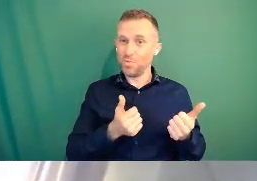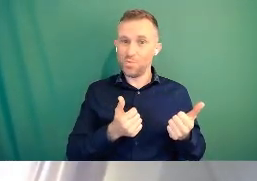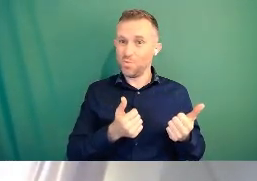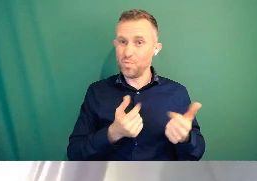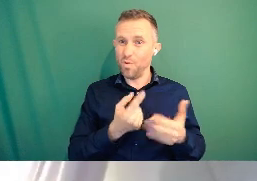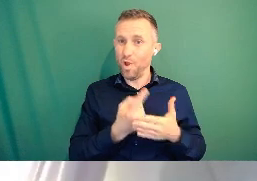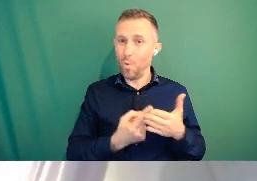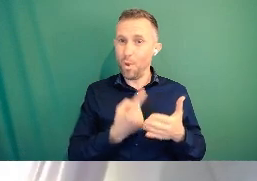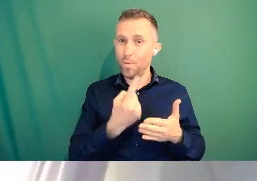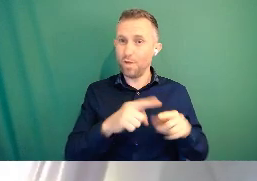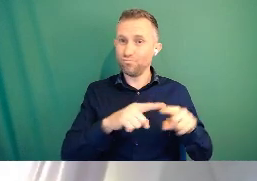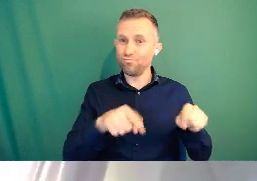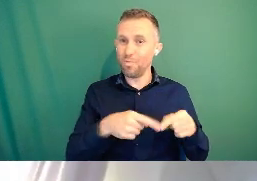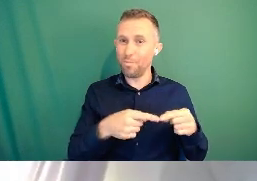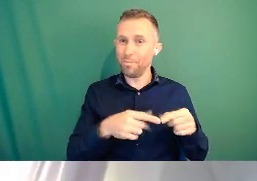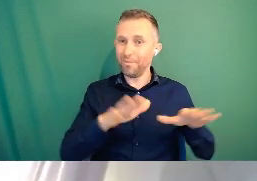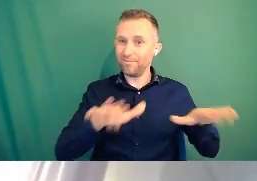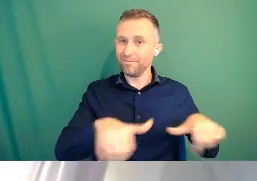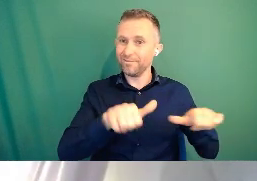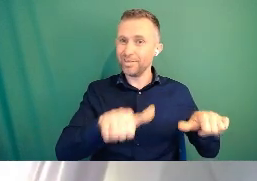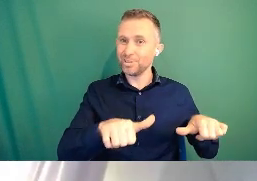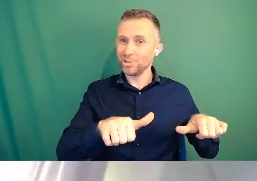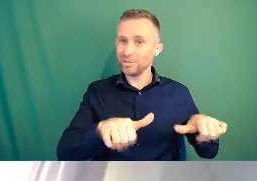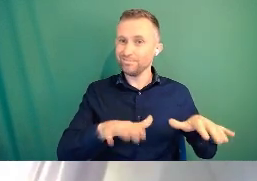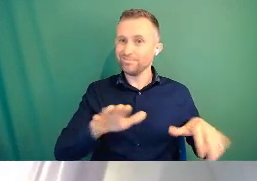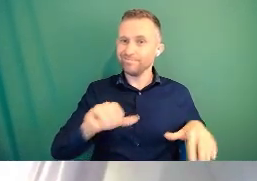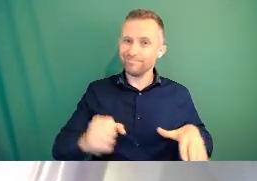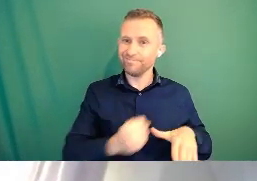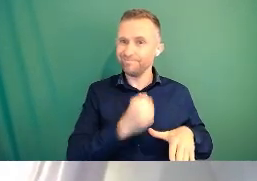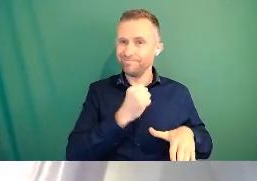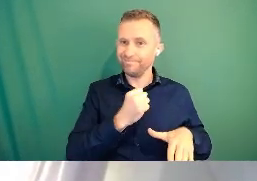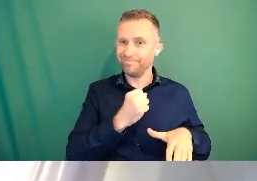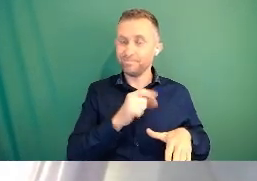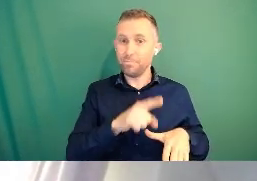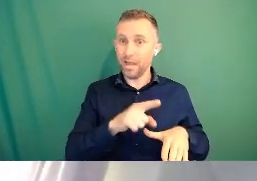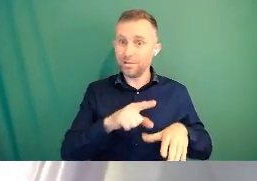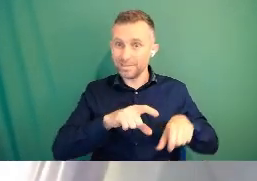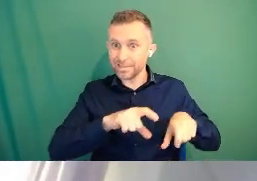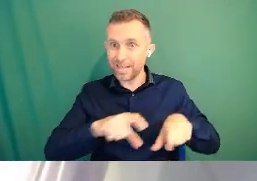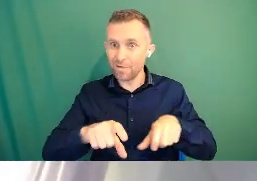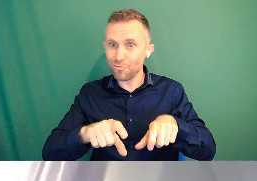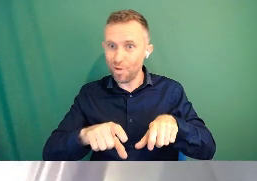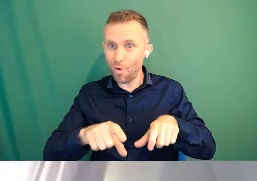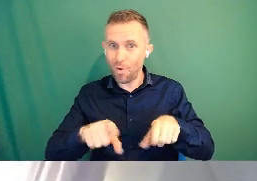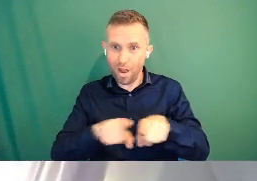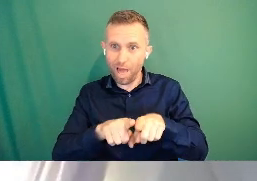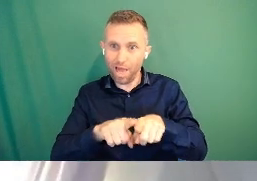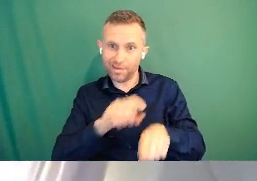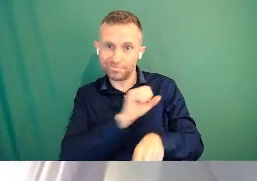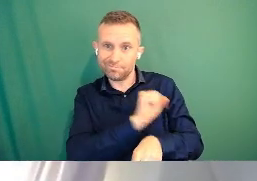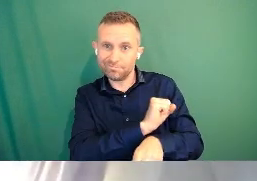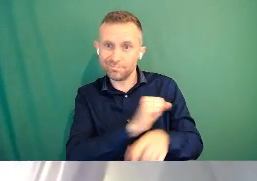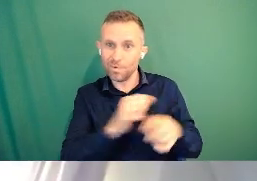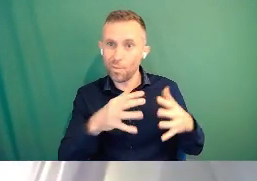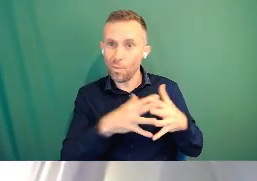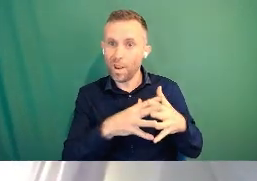following all of his designs, and that's why the rooms still look in keeping with his design work.